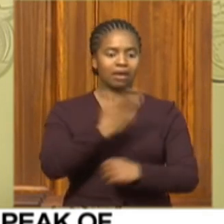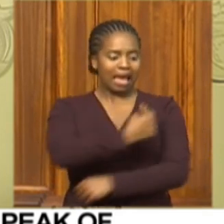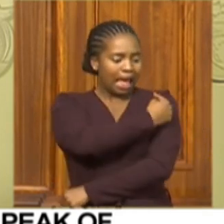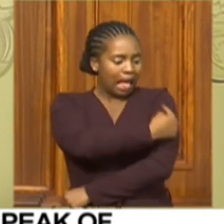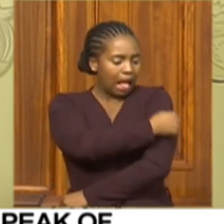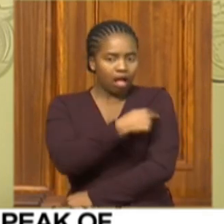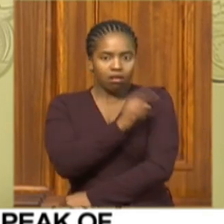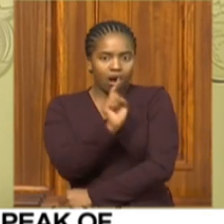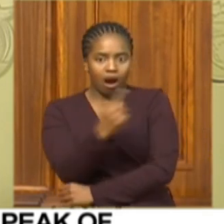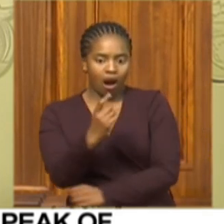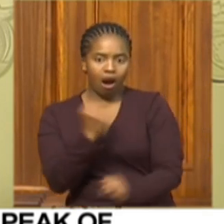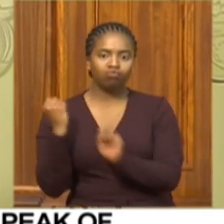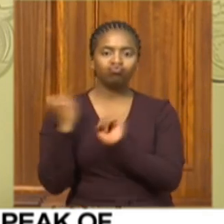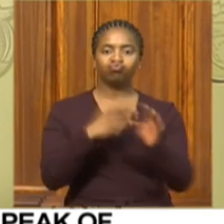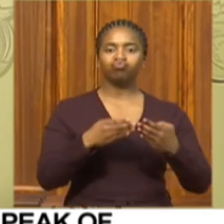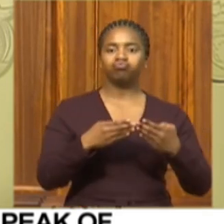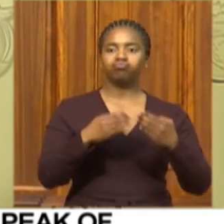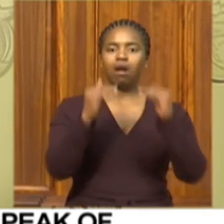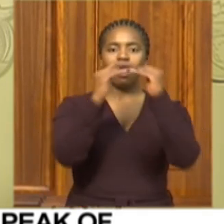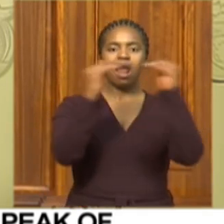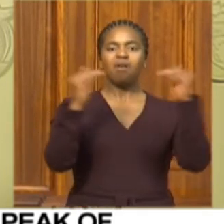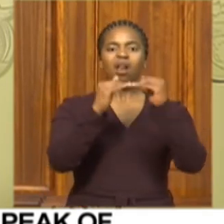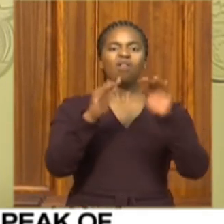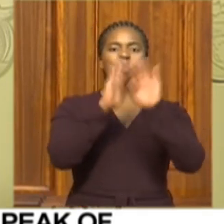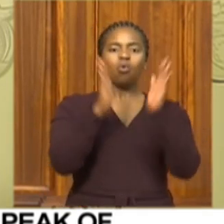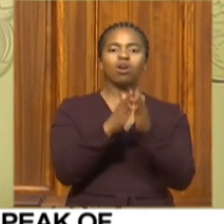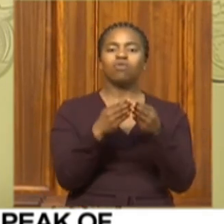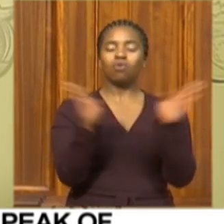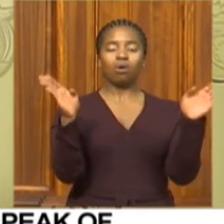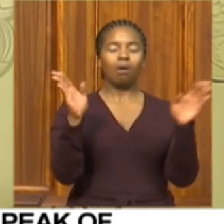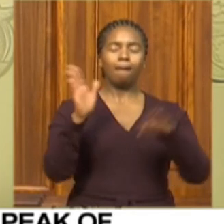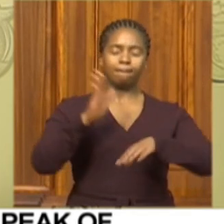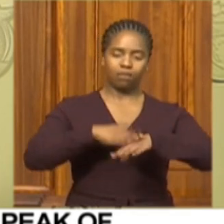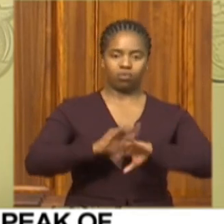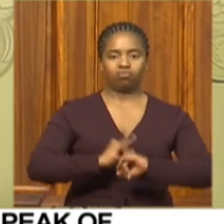to cope would have been even more devastating.